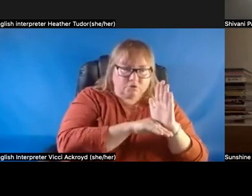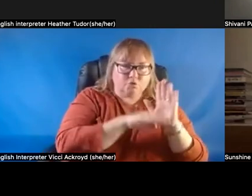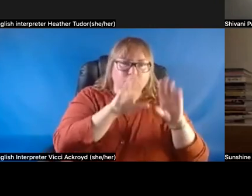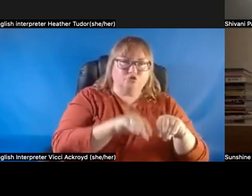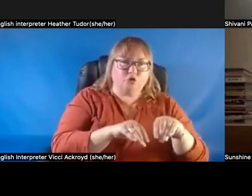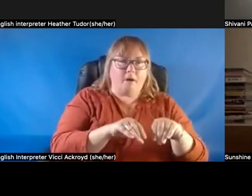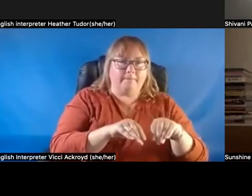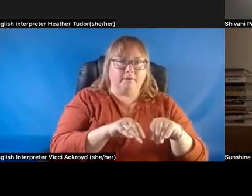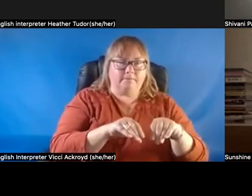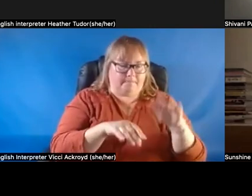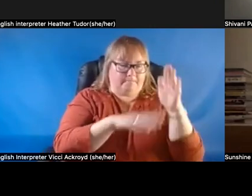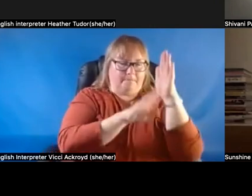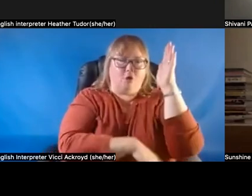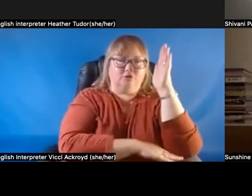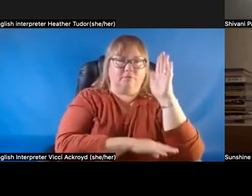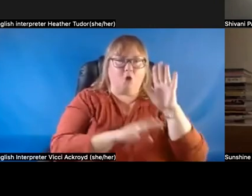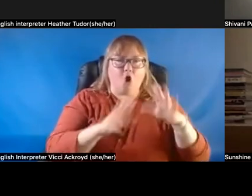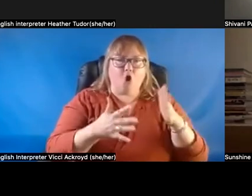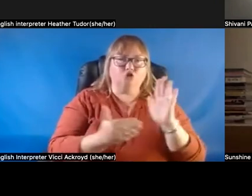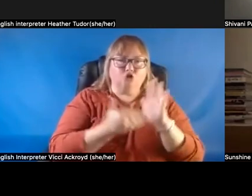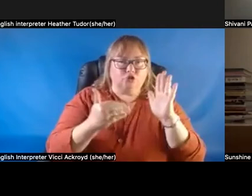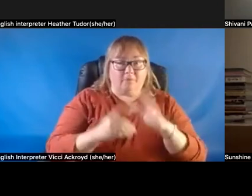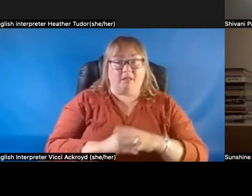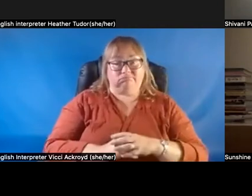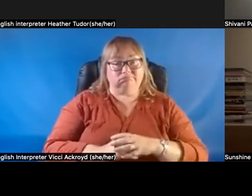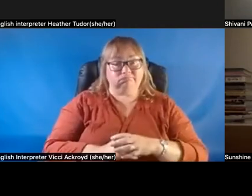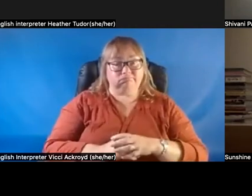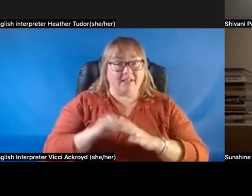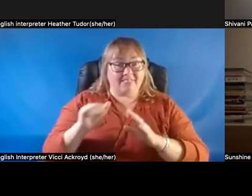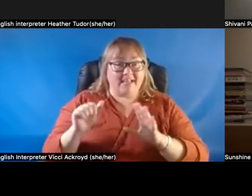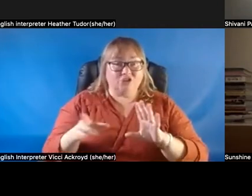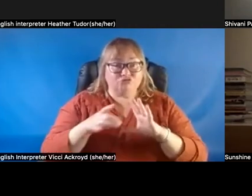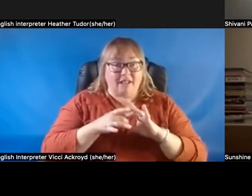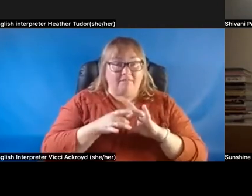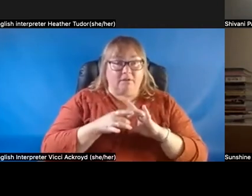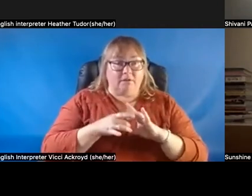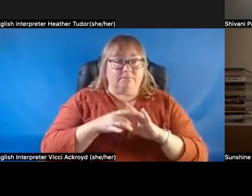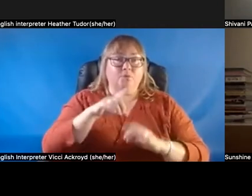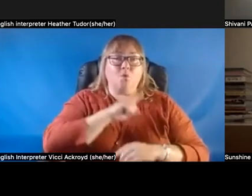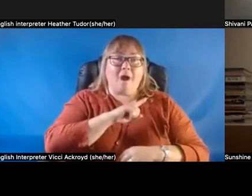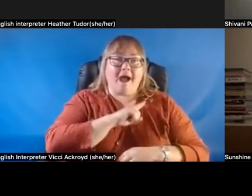I think it's so relevant because my parents could